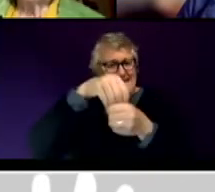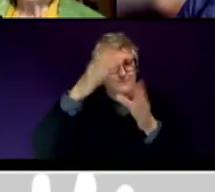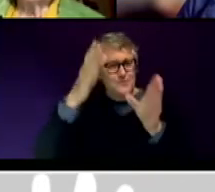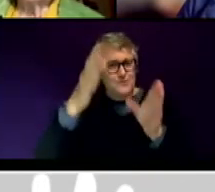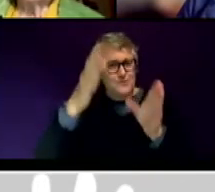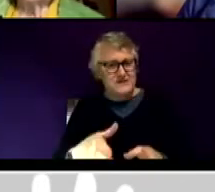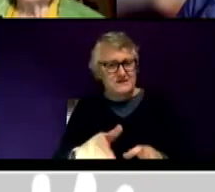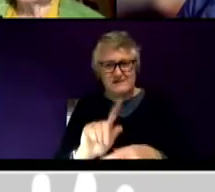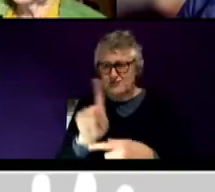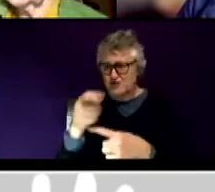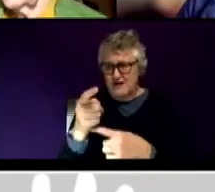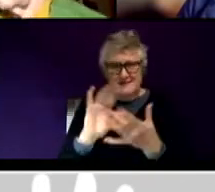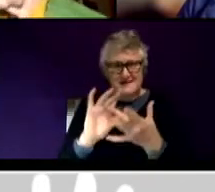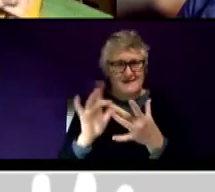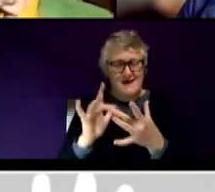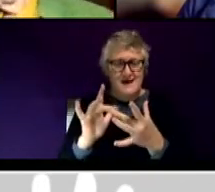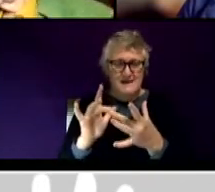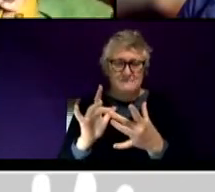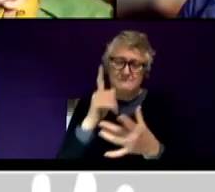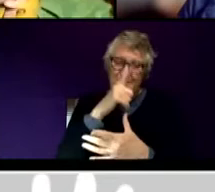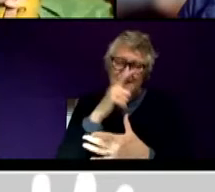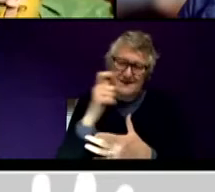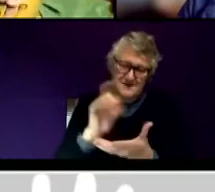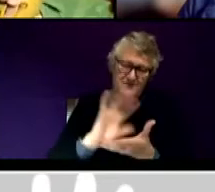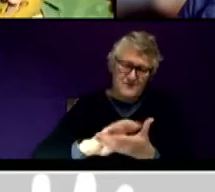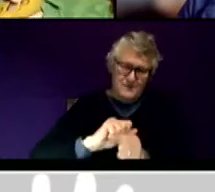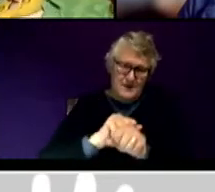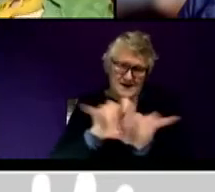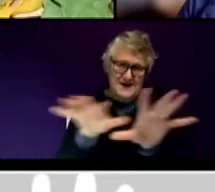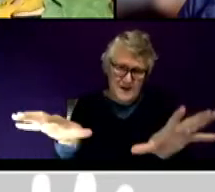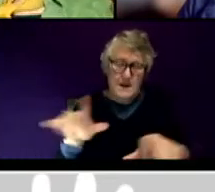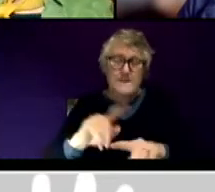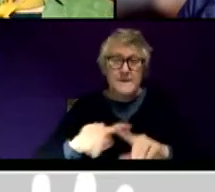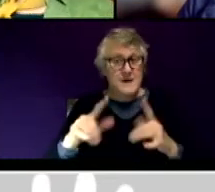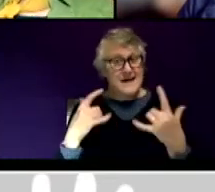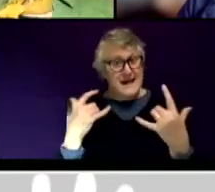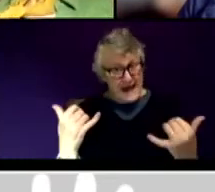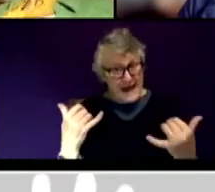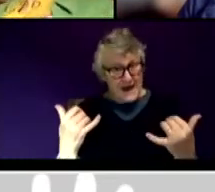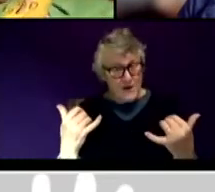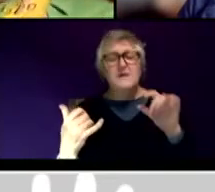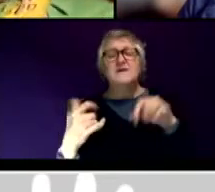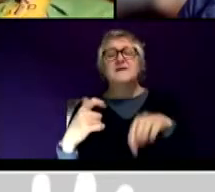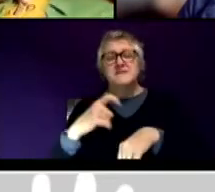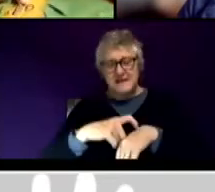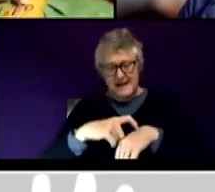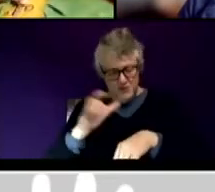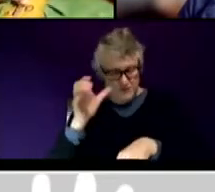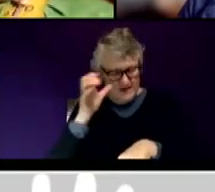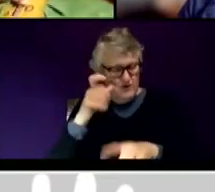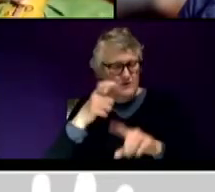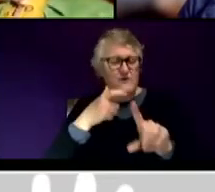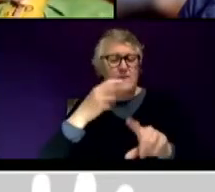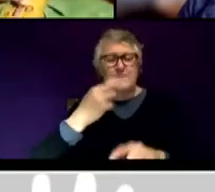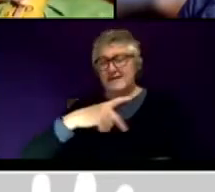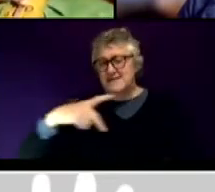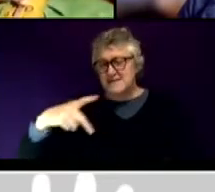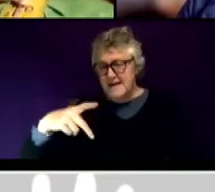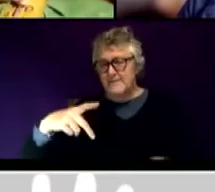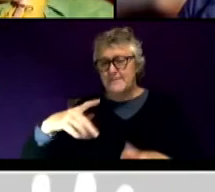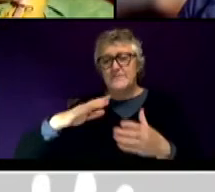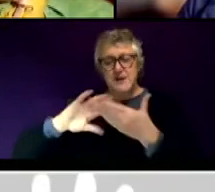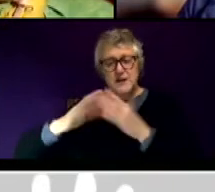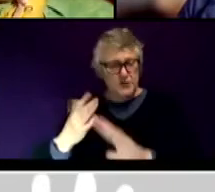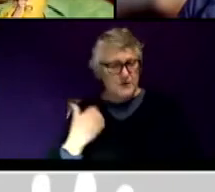the pandemic purposes. But now is the time really to hear from PCCEP members, from community members, and from